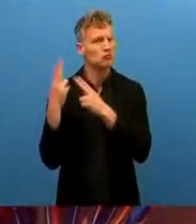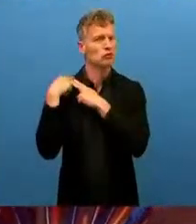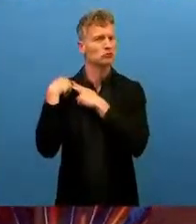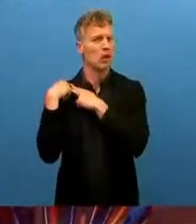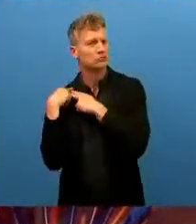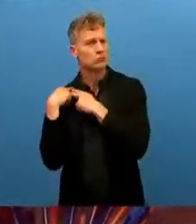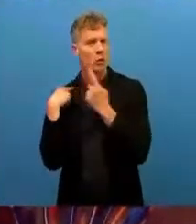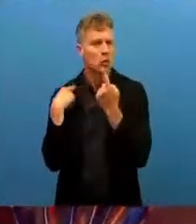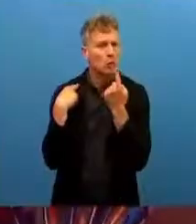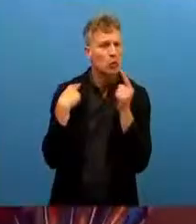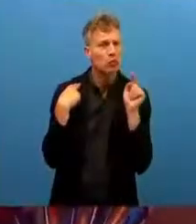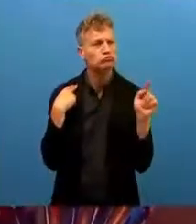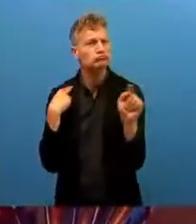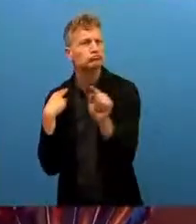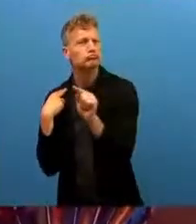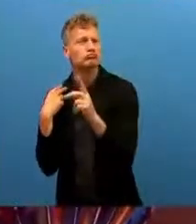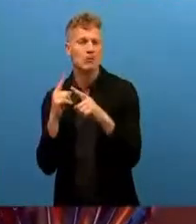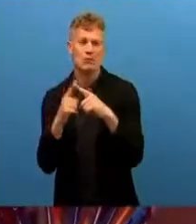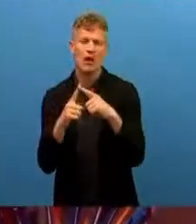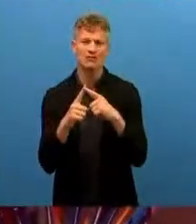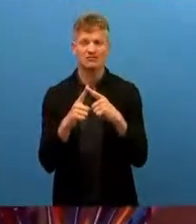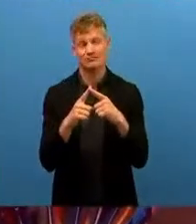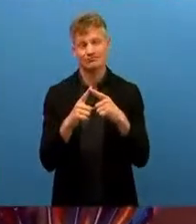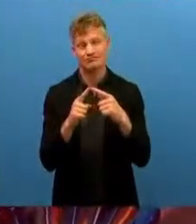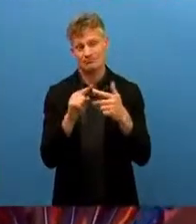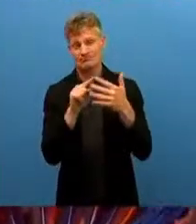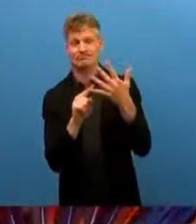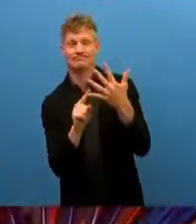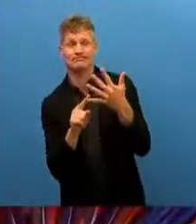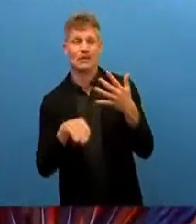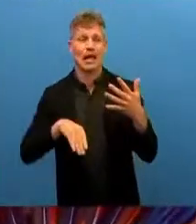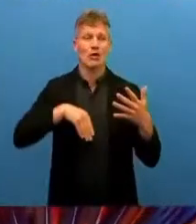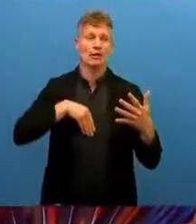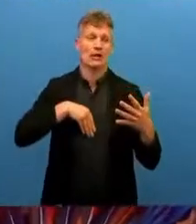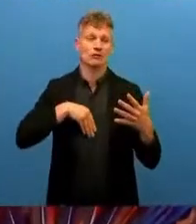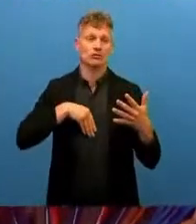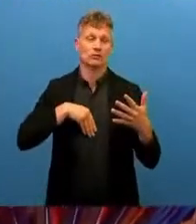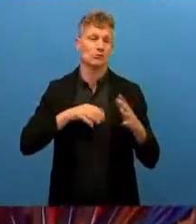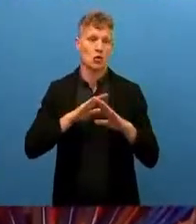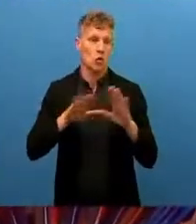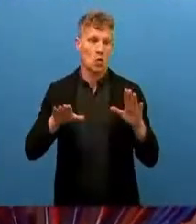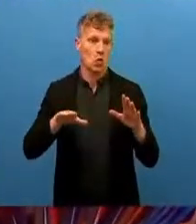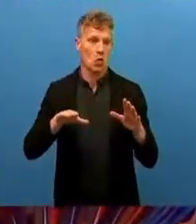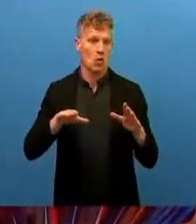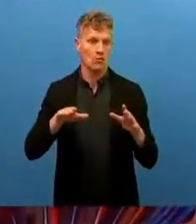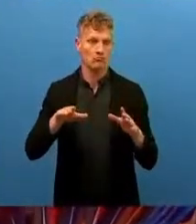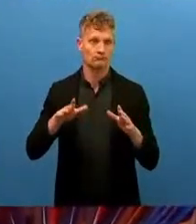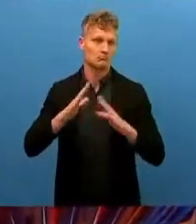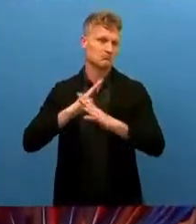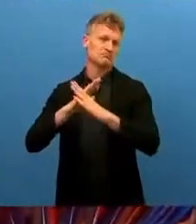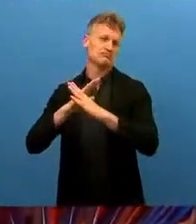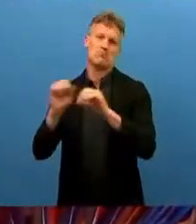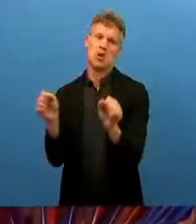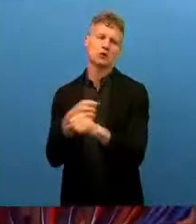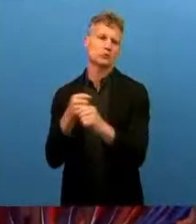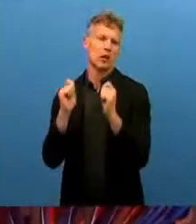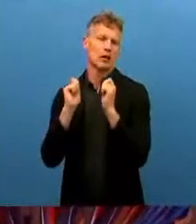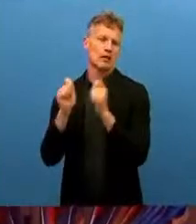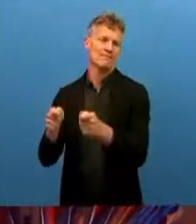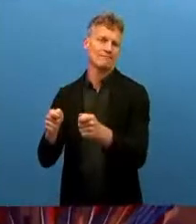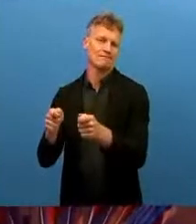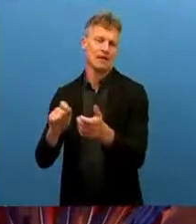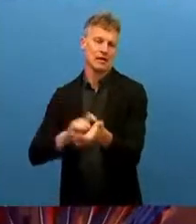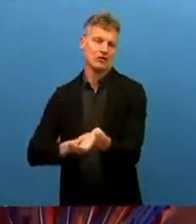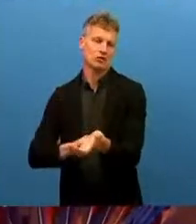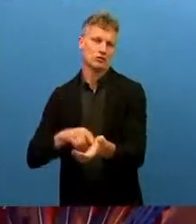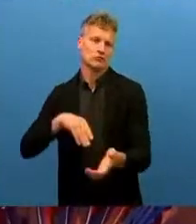of accreditation that should not be subject to any form of a veto. Would like to find out, asking the